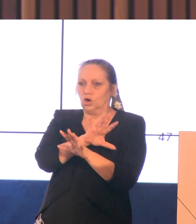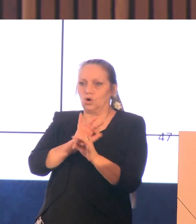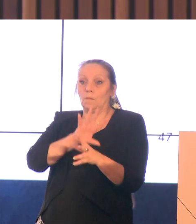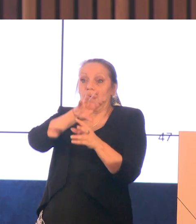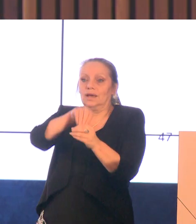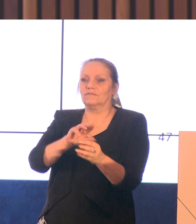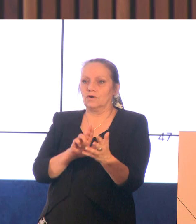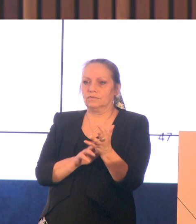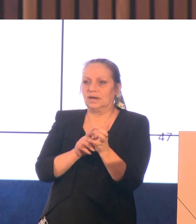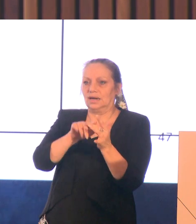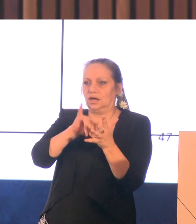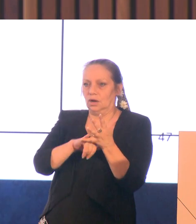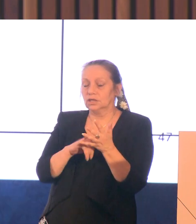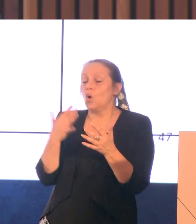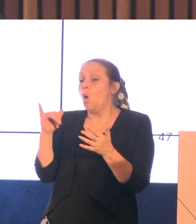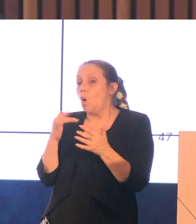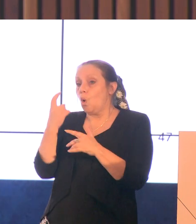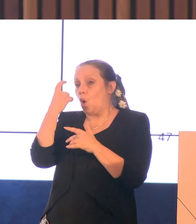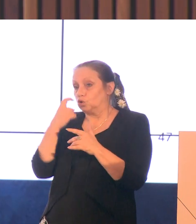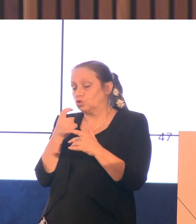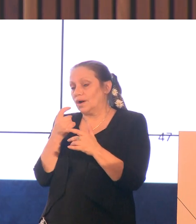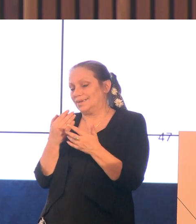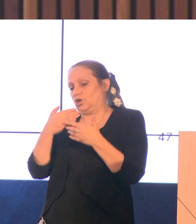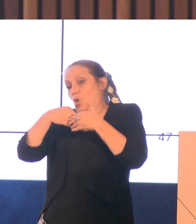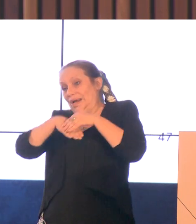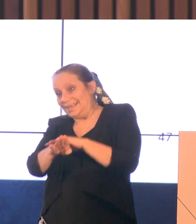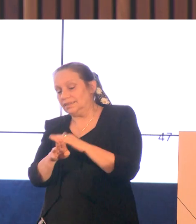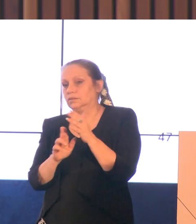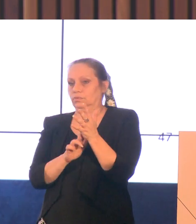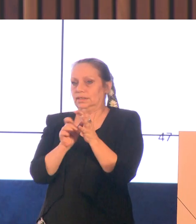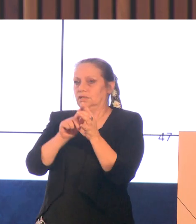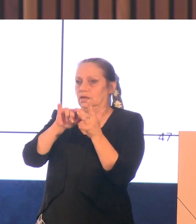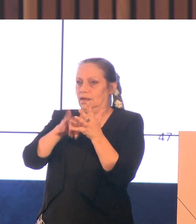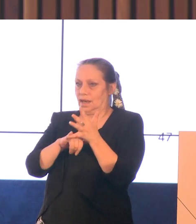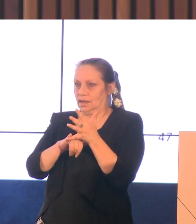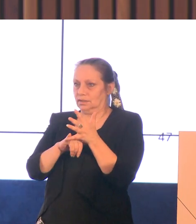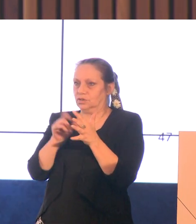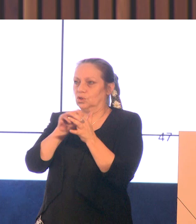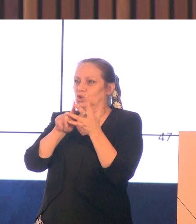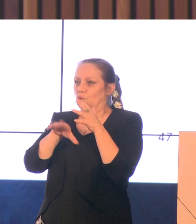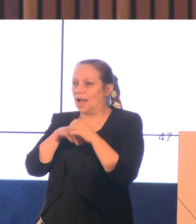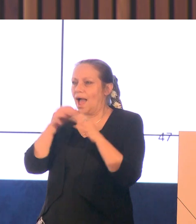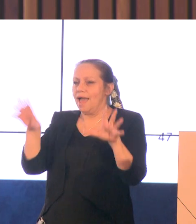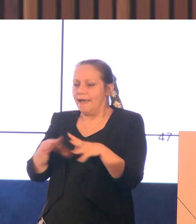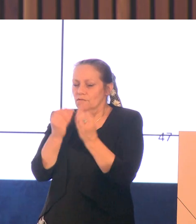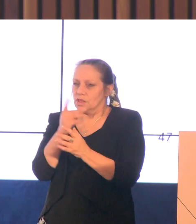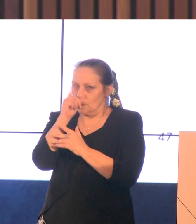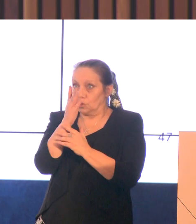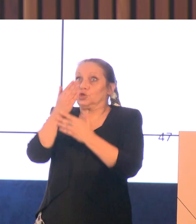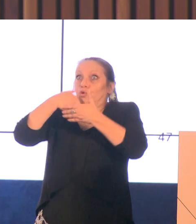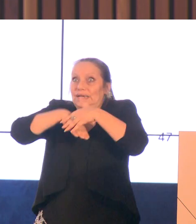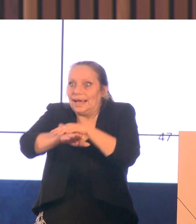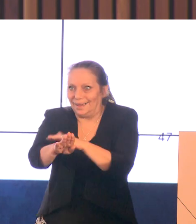being in the NDIS or trying to go into the NDIS, are doing everything possible to get into